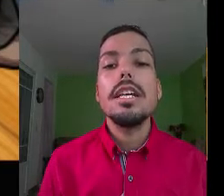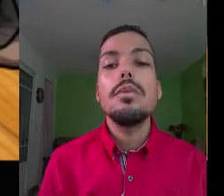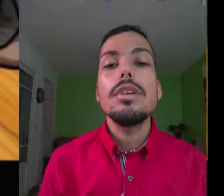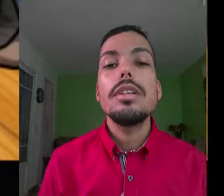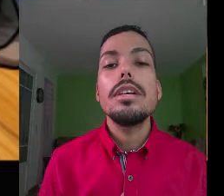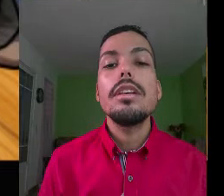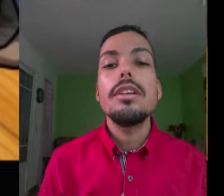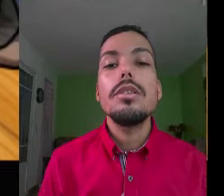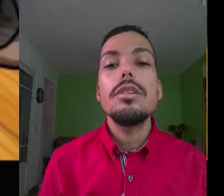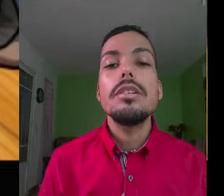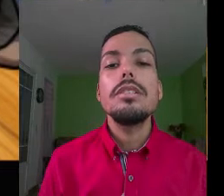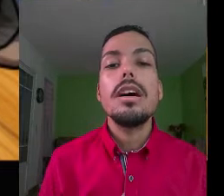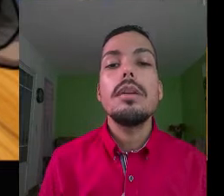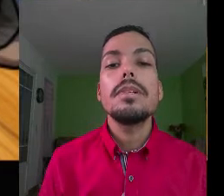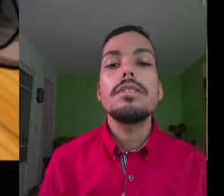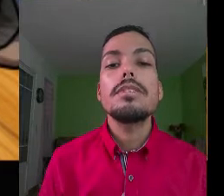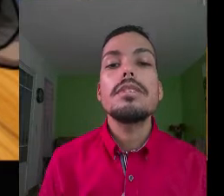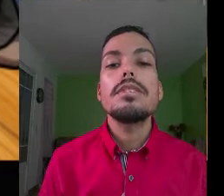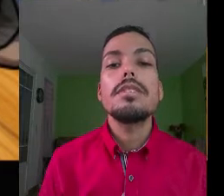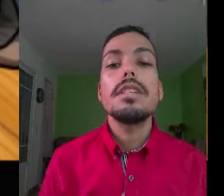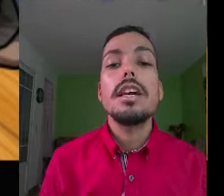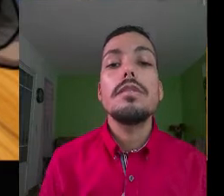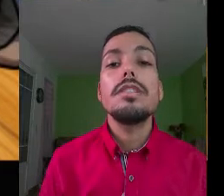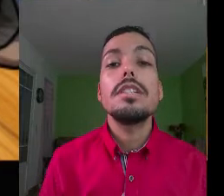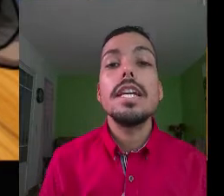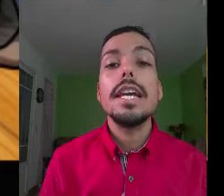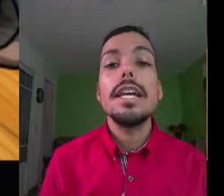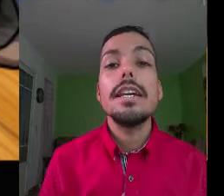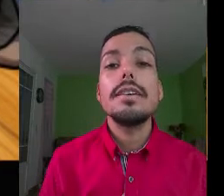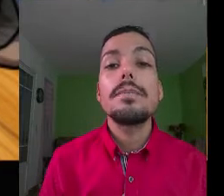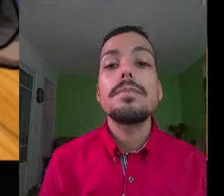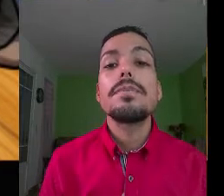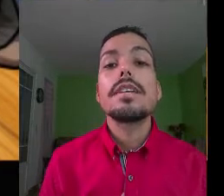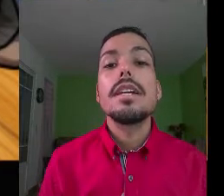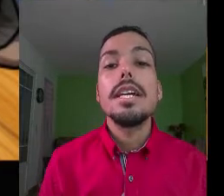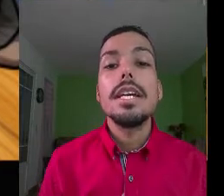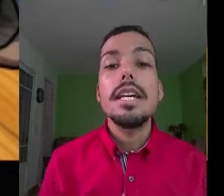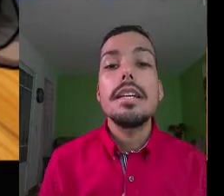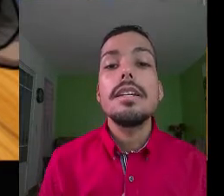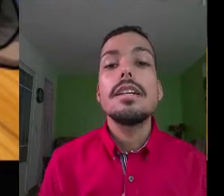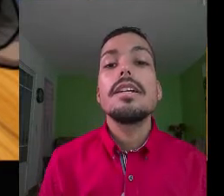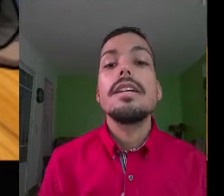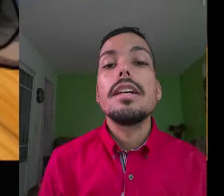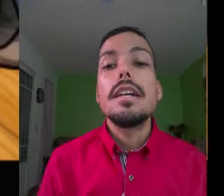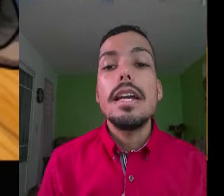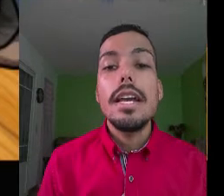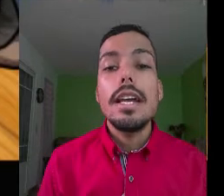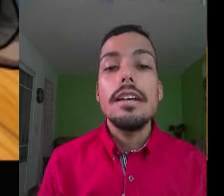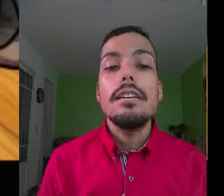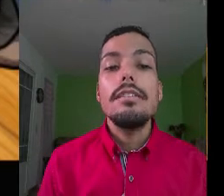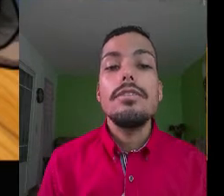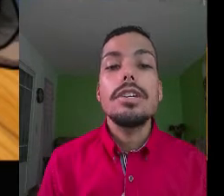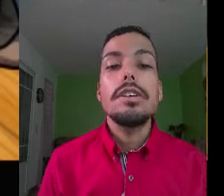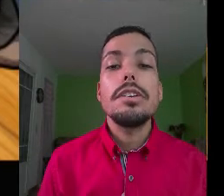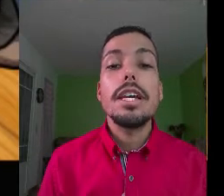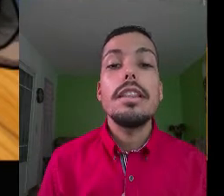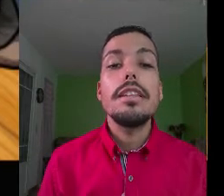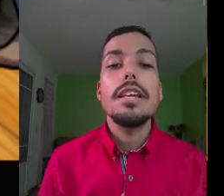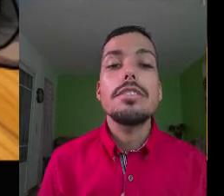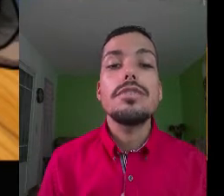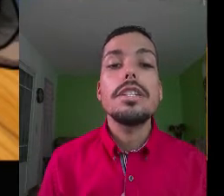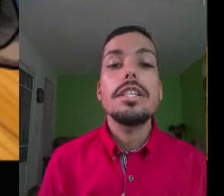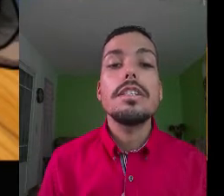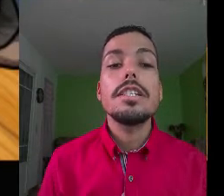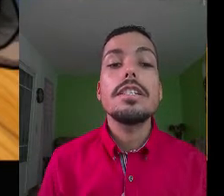E with the U on top, it's going to sound A. A, A. Very good, okay?